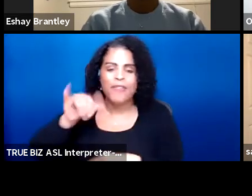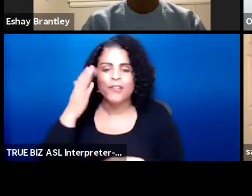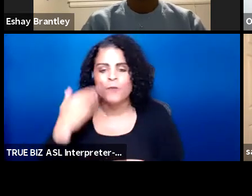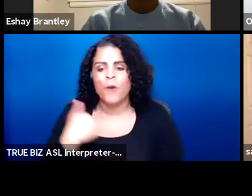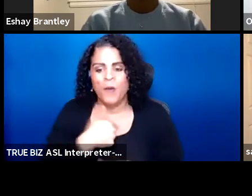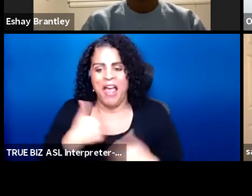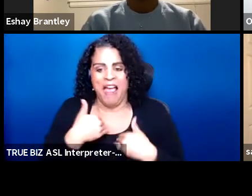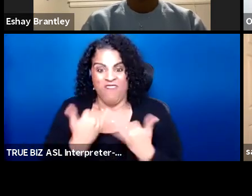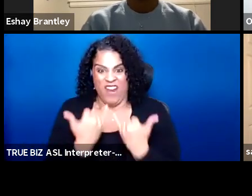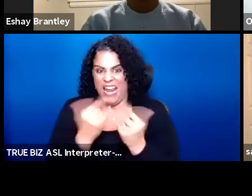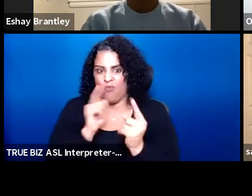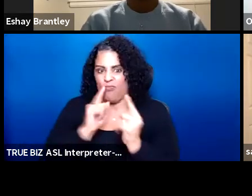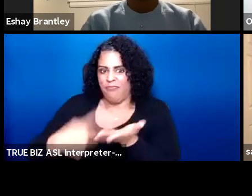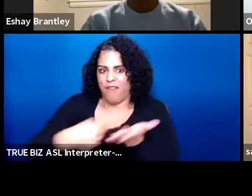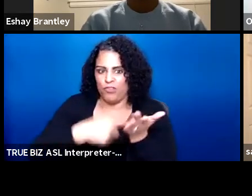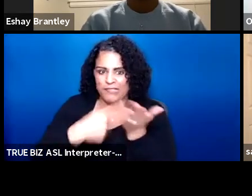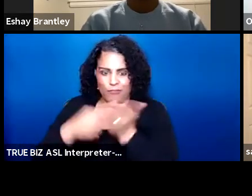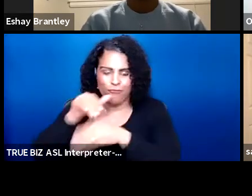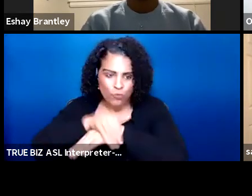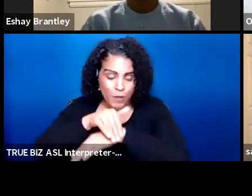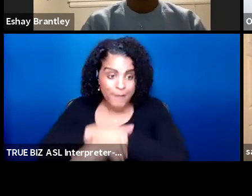have this conversation tonight.